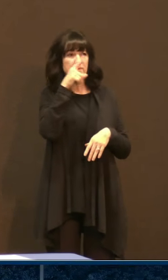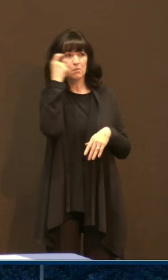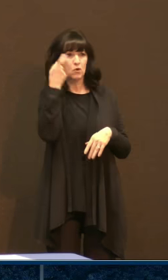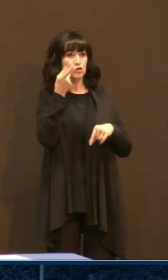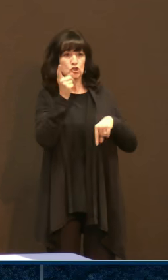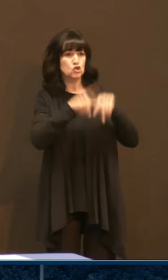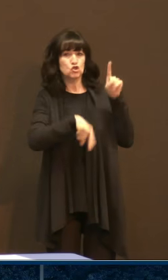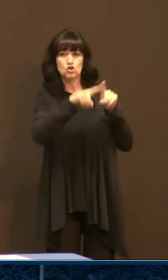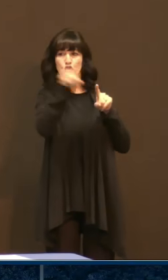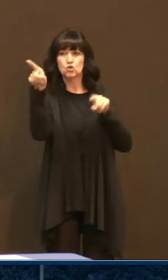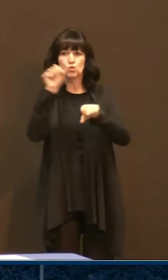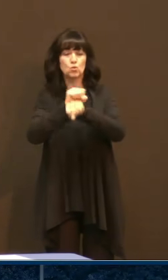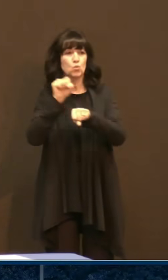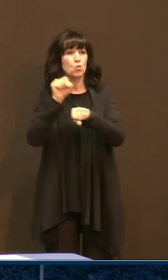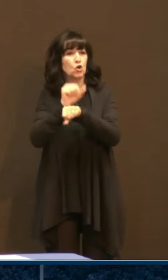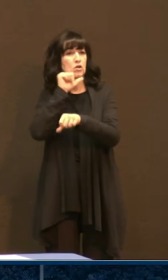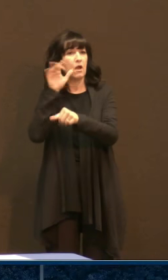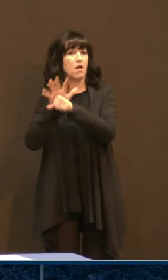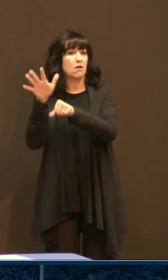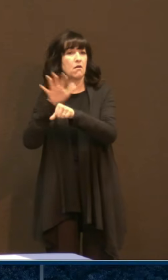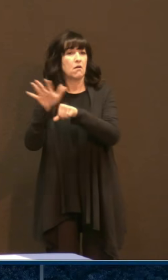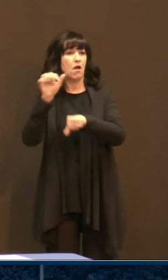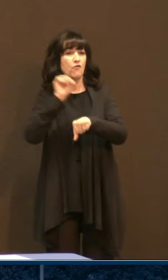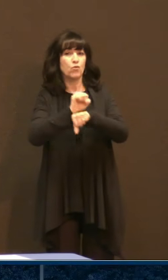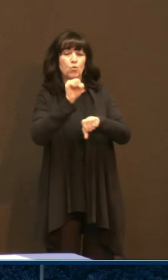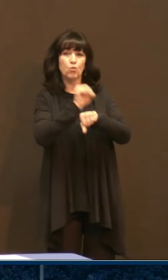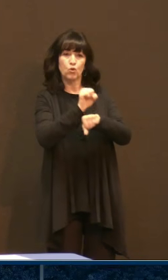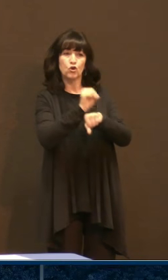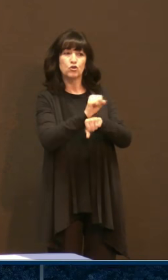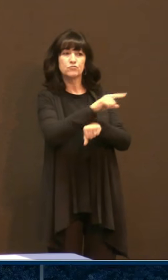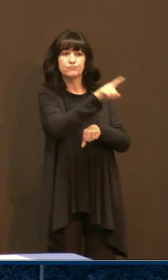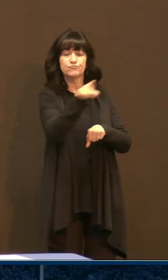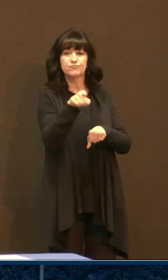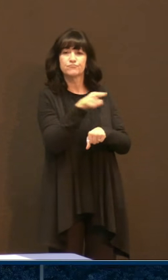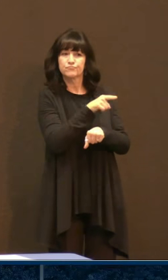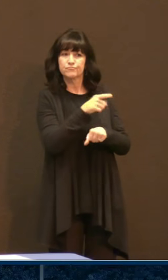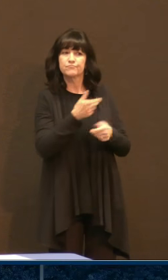concerns? Yeah, so a lot of questions there,